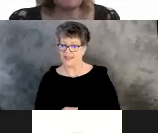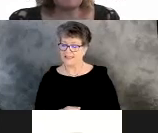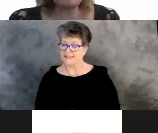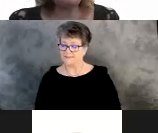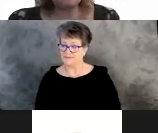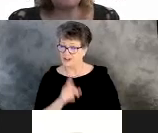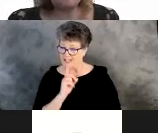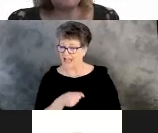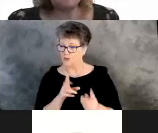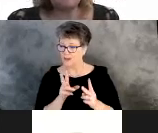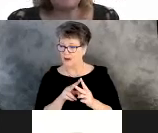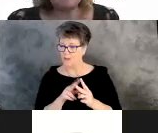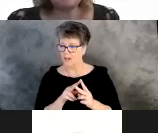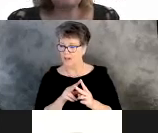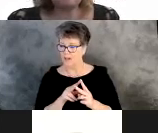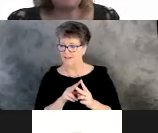a couple of other